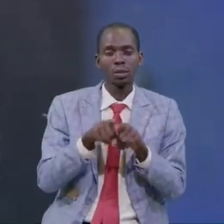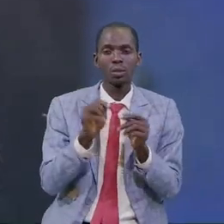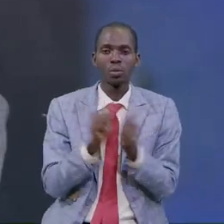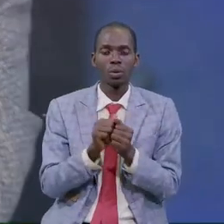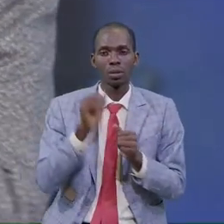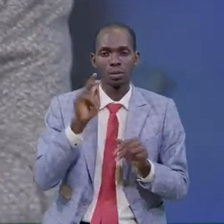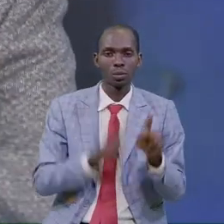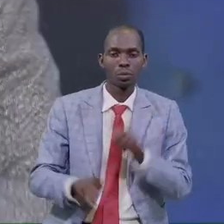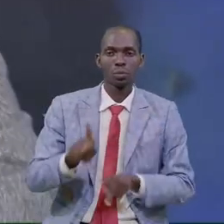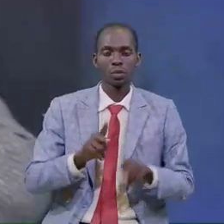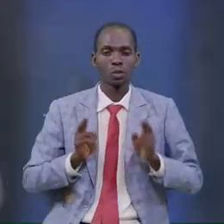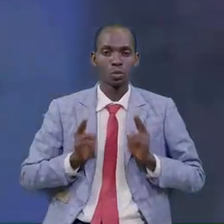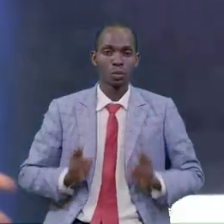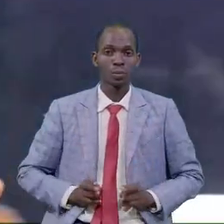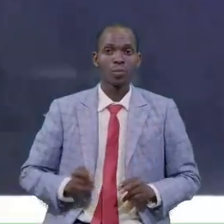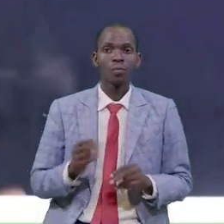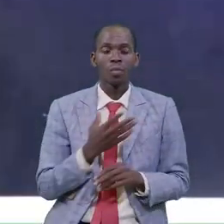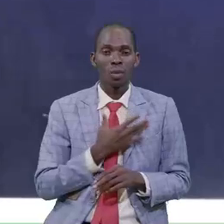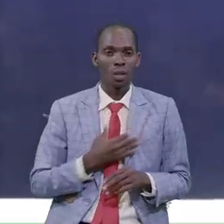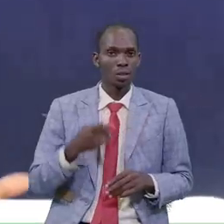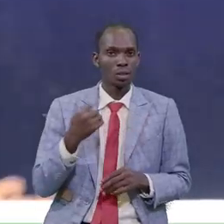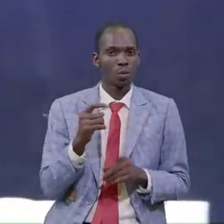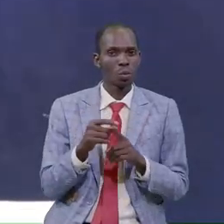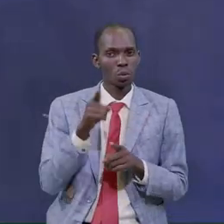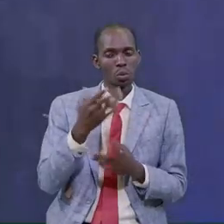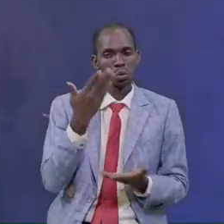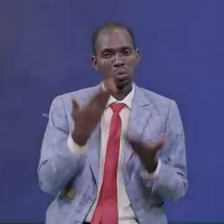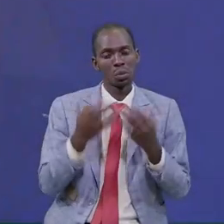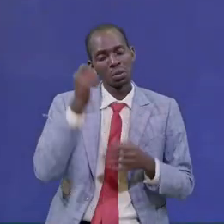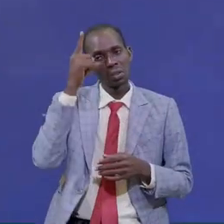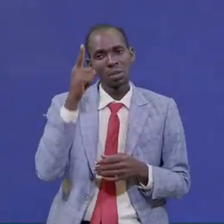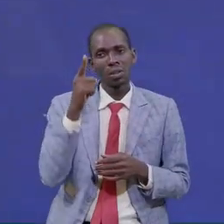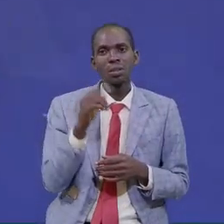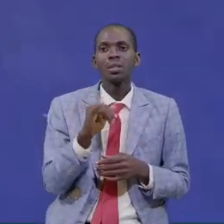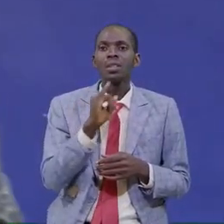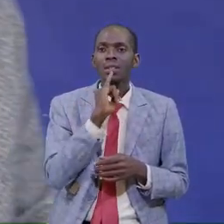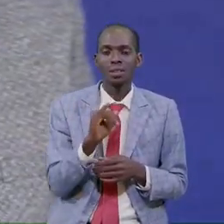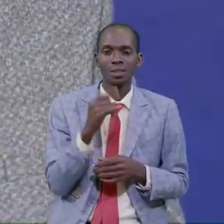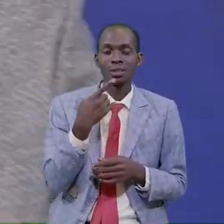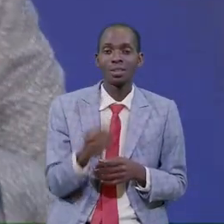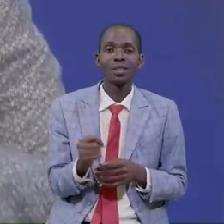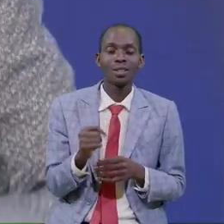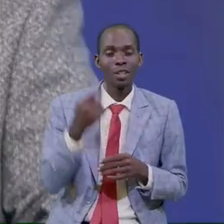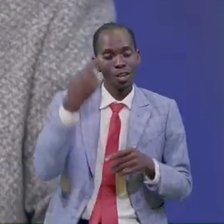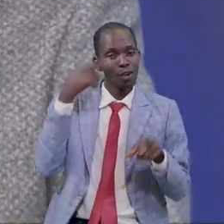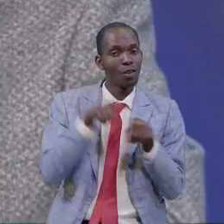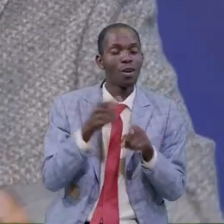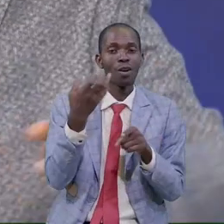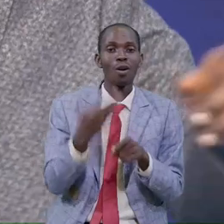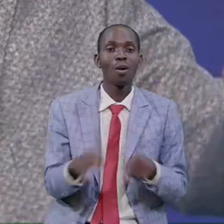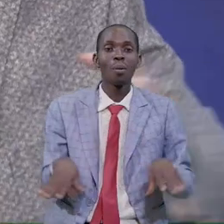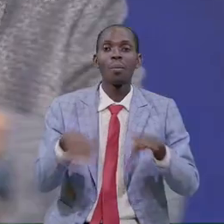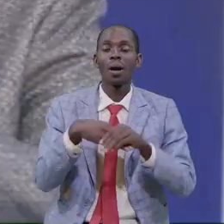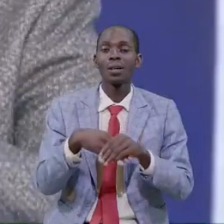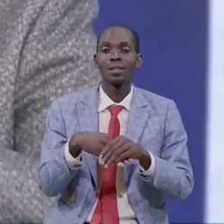l'homme. I think the one you will understand is the covenant quoi, of marriage. Ce que vous devez bien comprendre, c'est l'alliance a man du